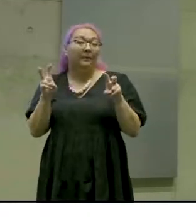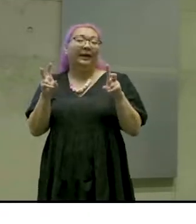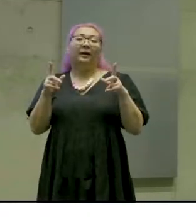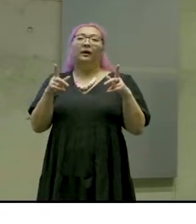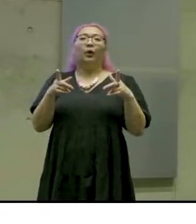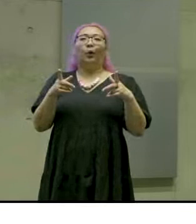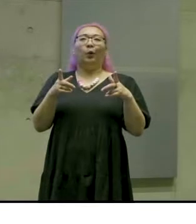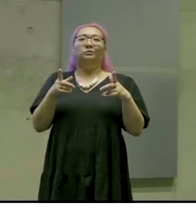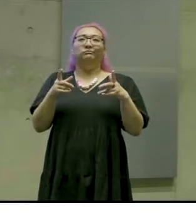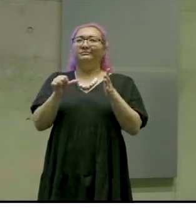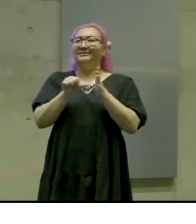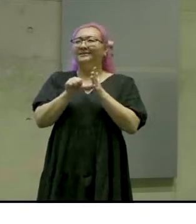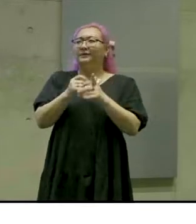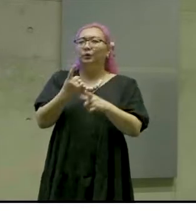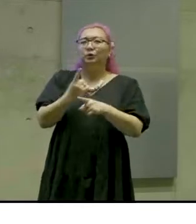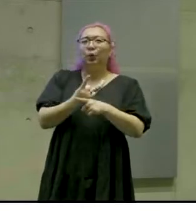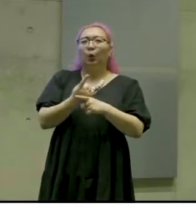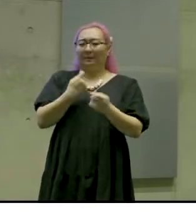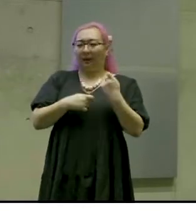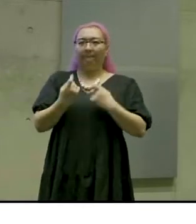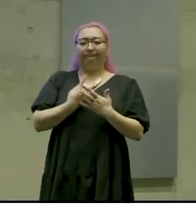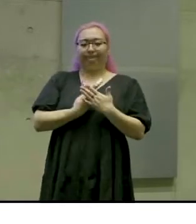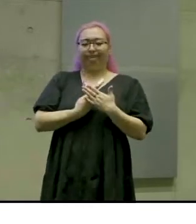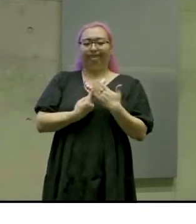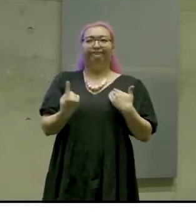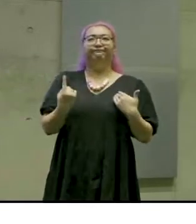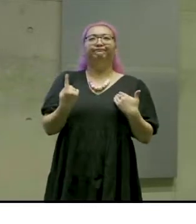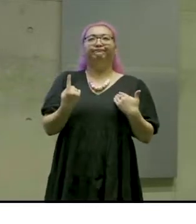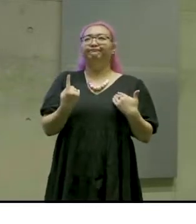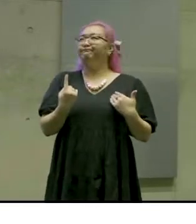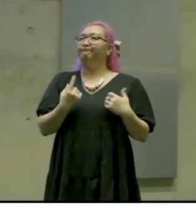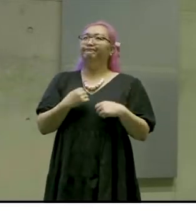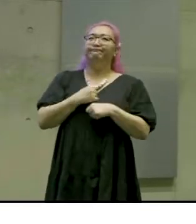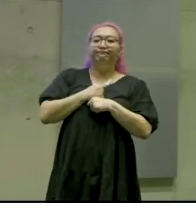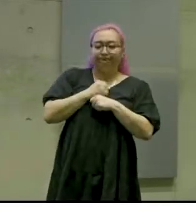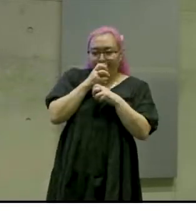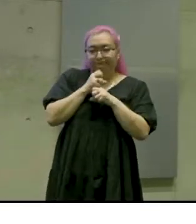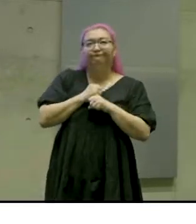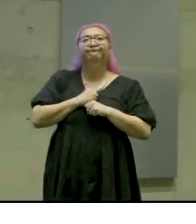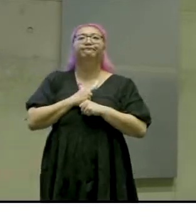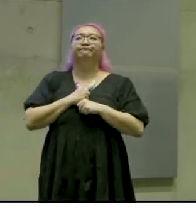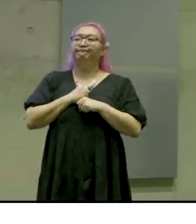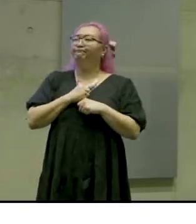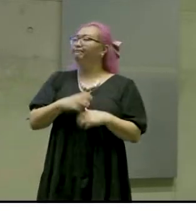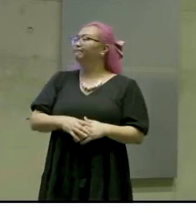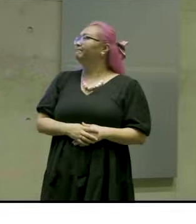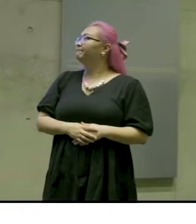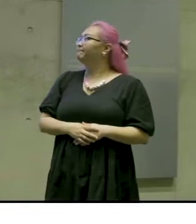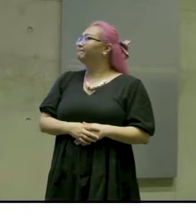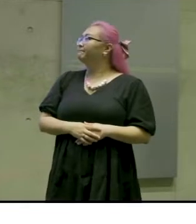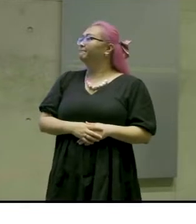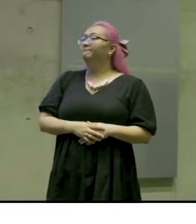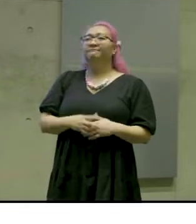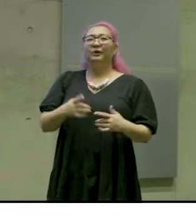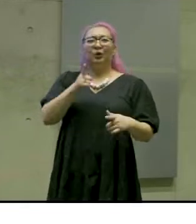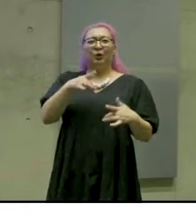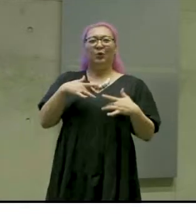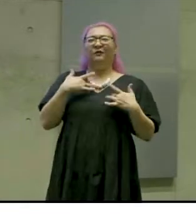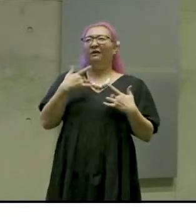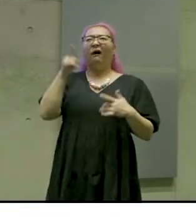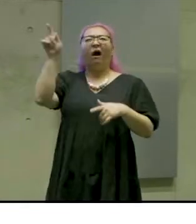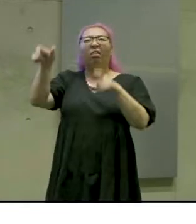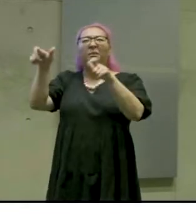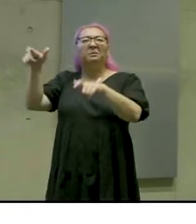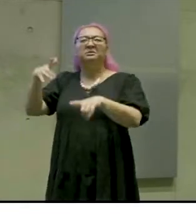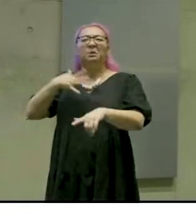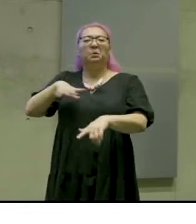no one is actually, when you don't have a platform where people are actually telling their own stories. Because you feel that people won't relate, and that might be